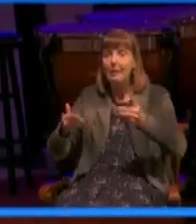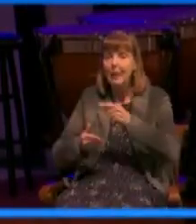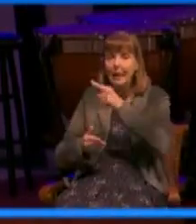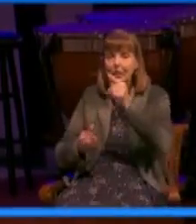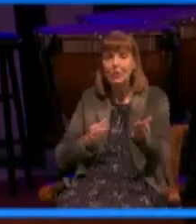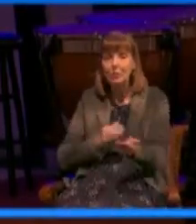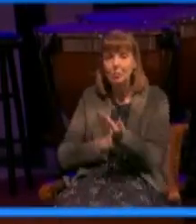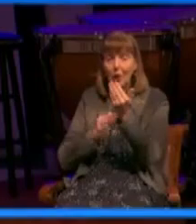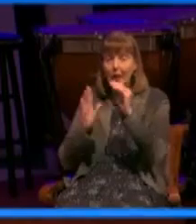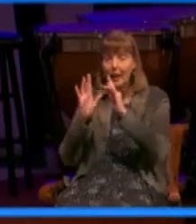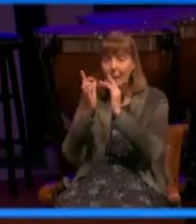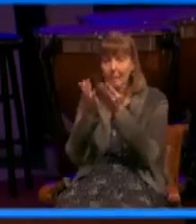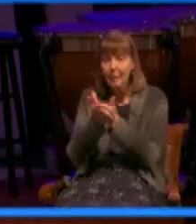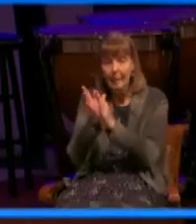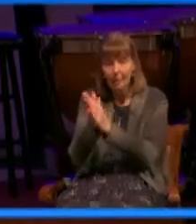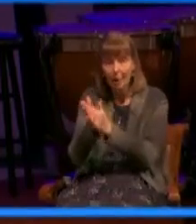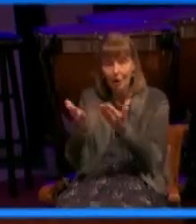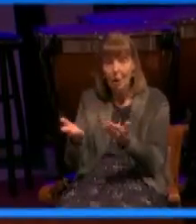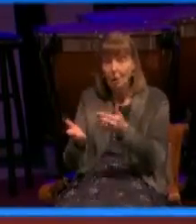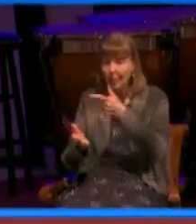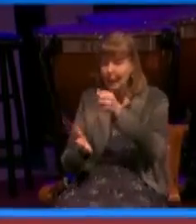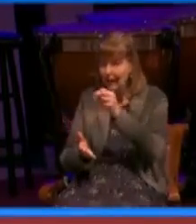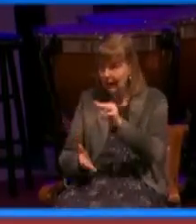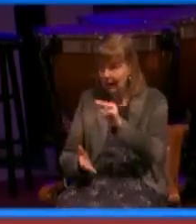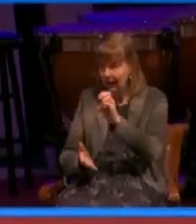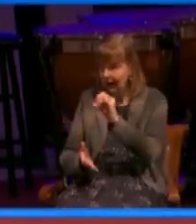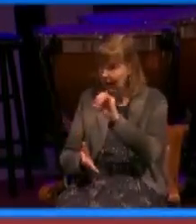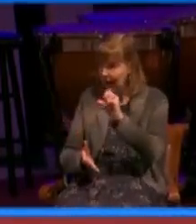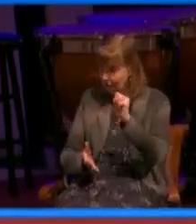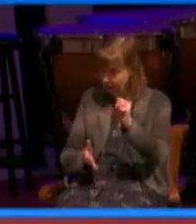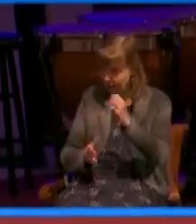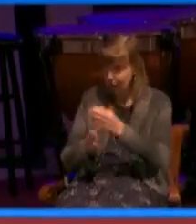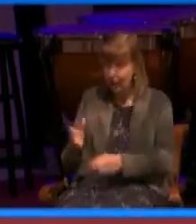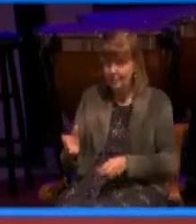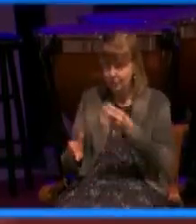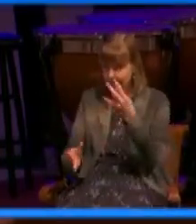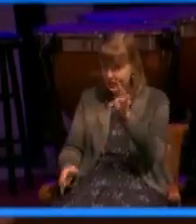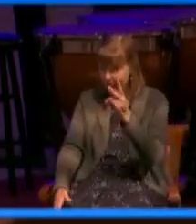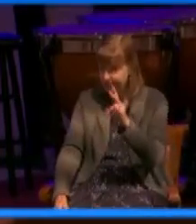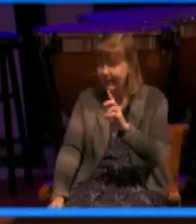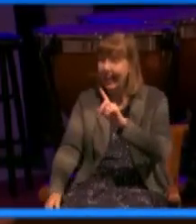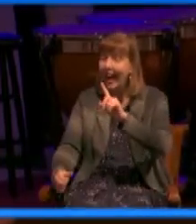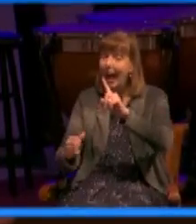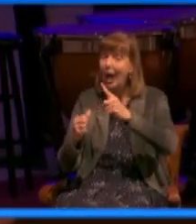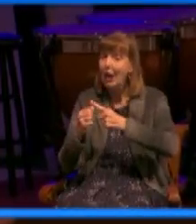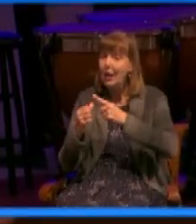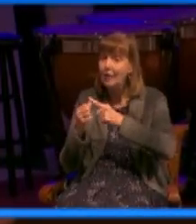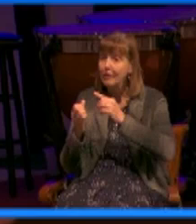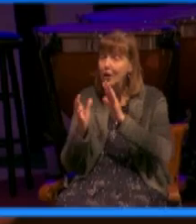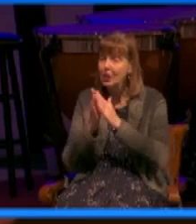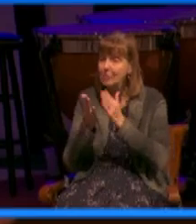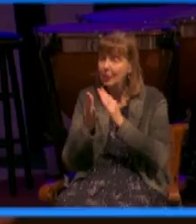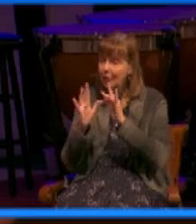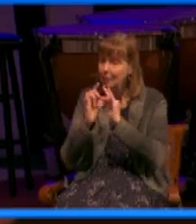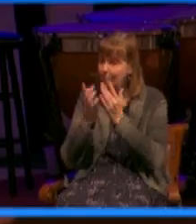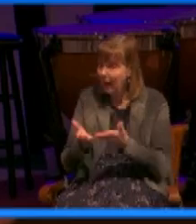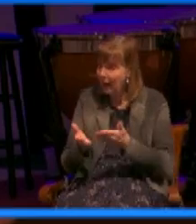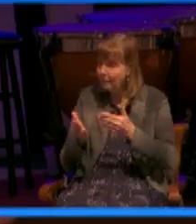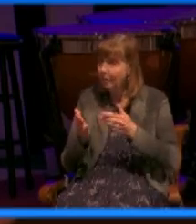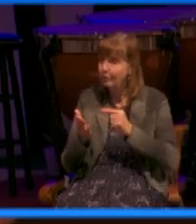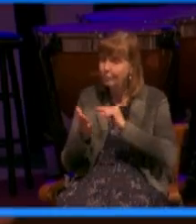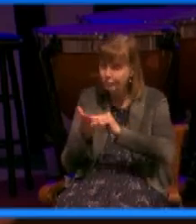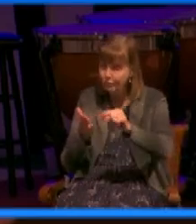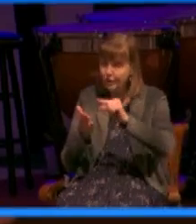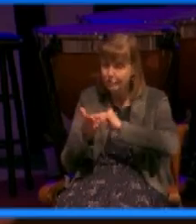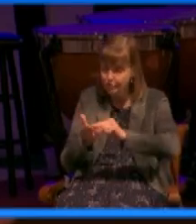to Genesis chapter 17. We are working our way through this first book of the Bible. The word Genesis means beginning